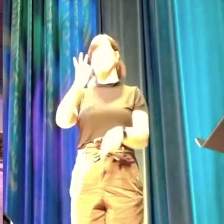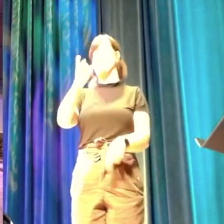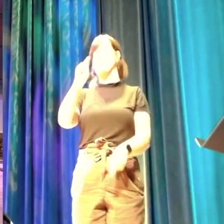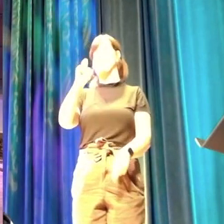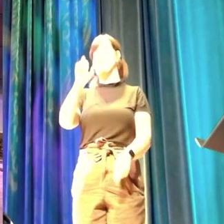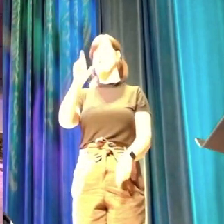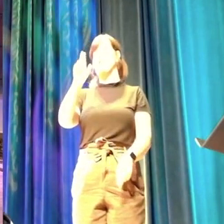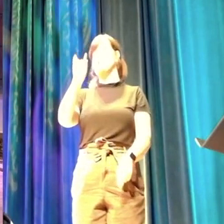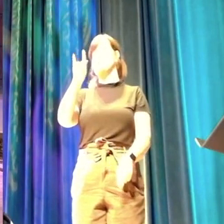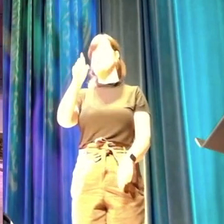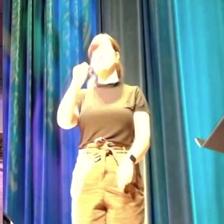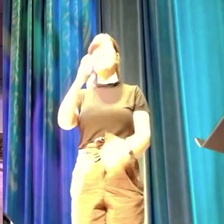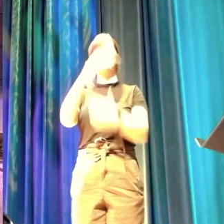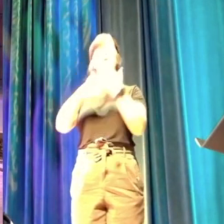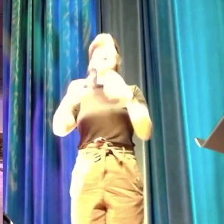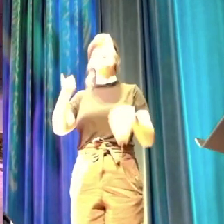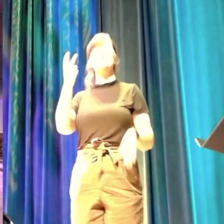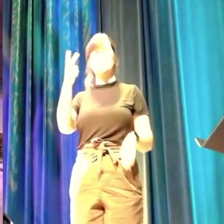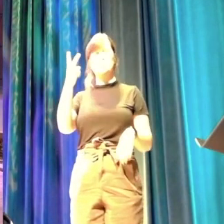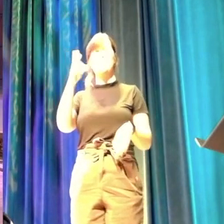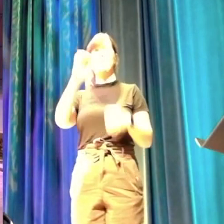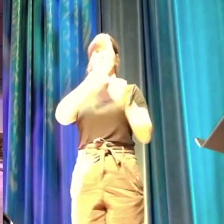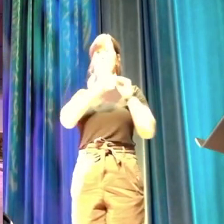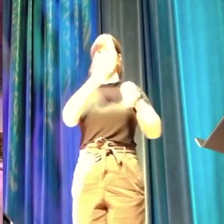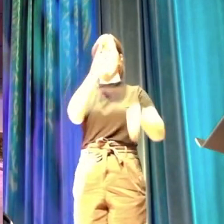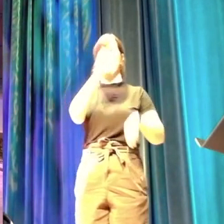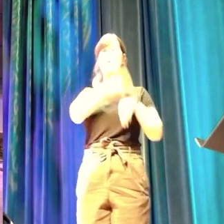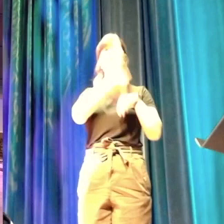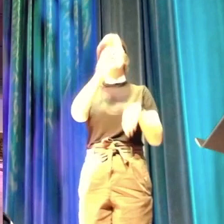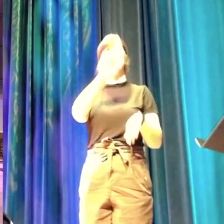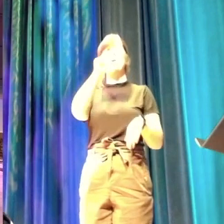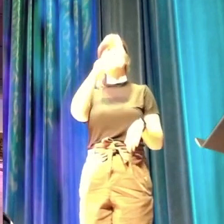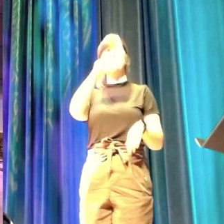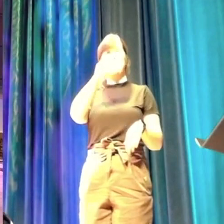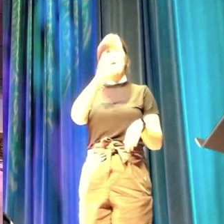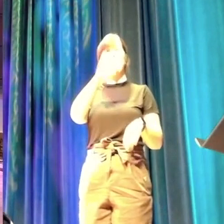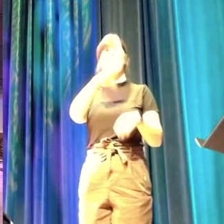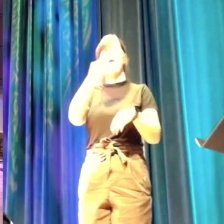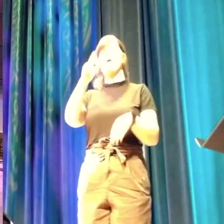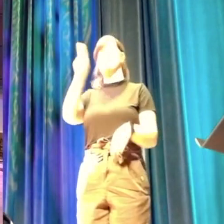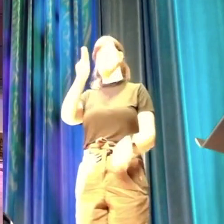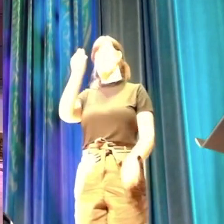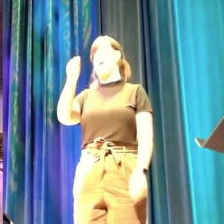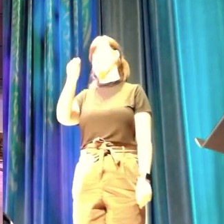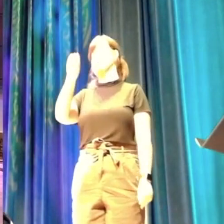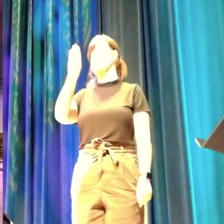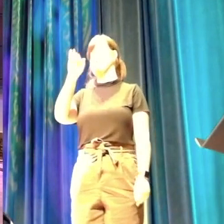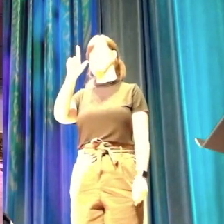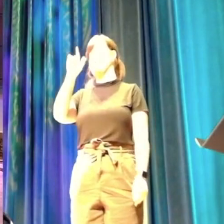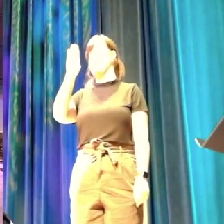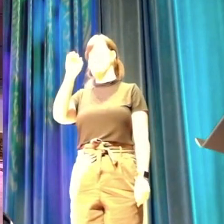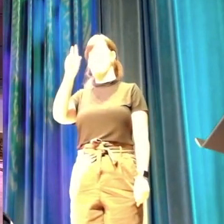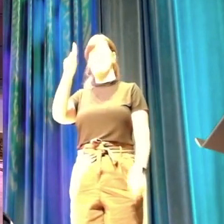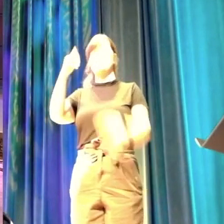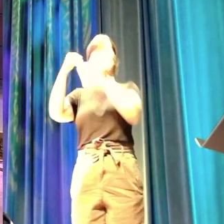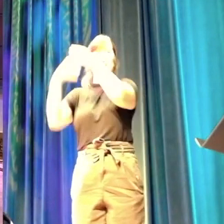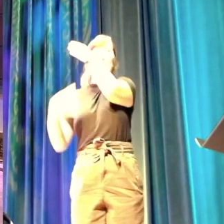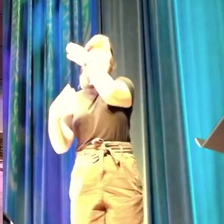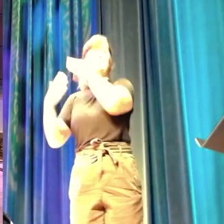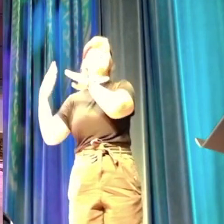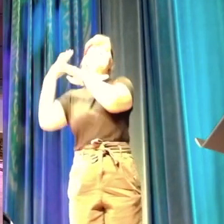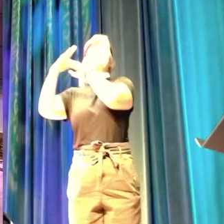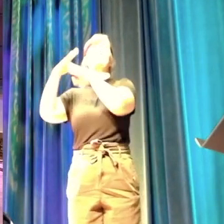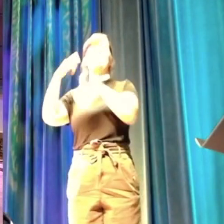charted number one on US pop and R&B Billboard charts. I released that song while I was still in middle school as a